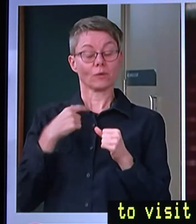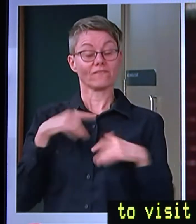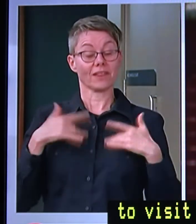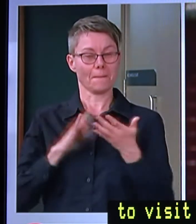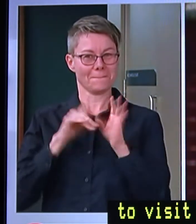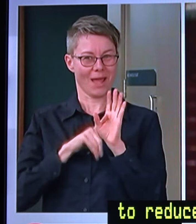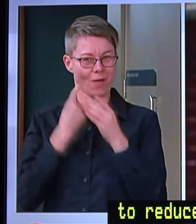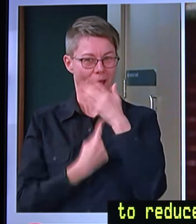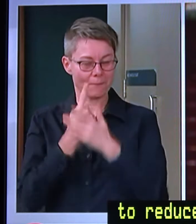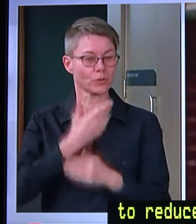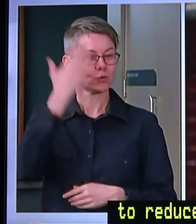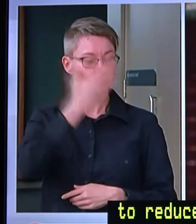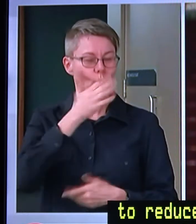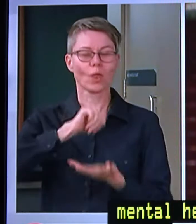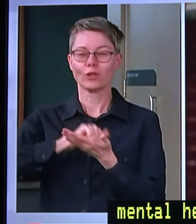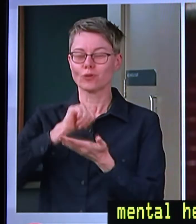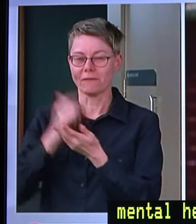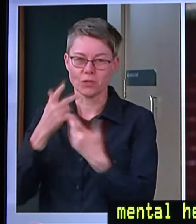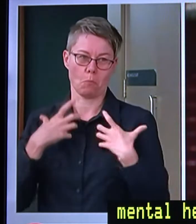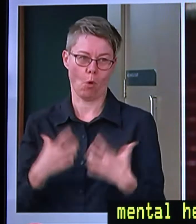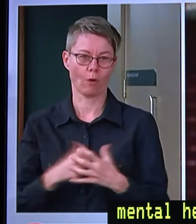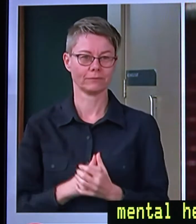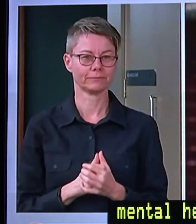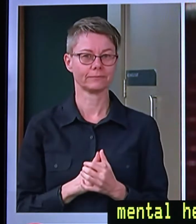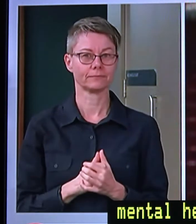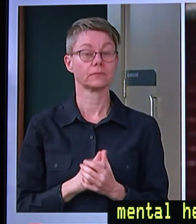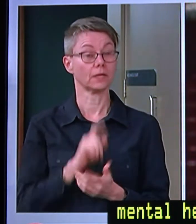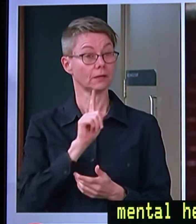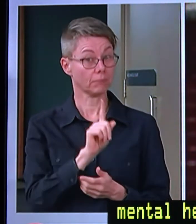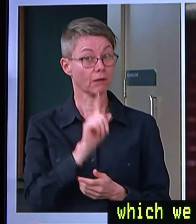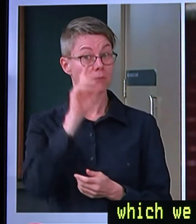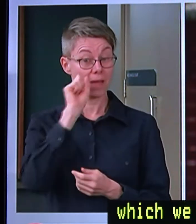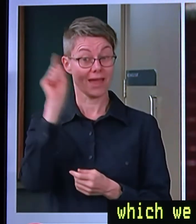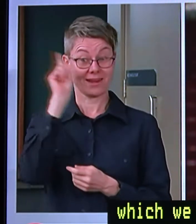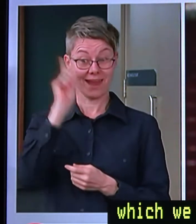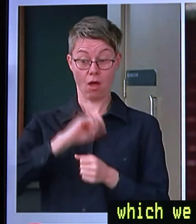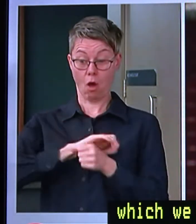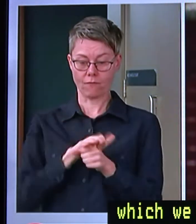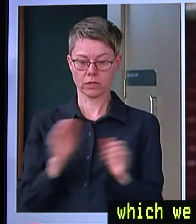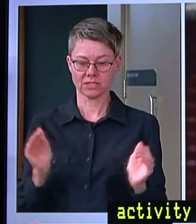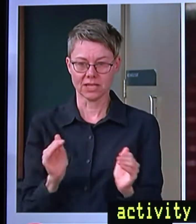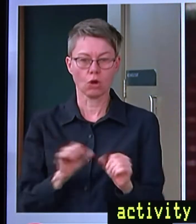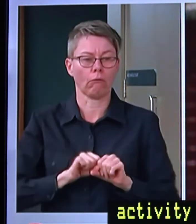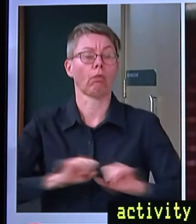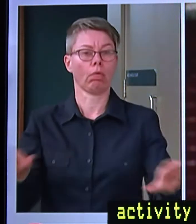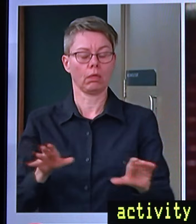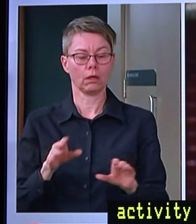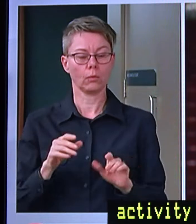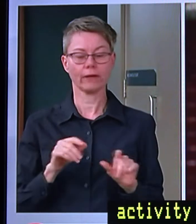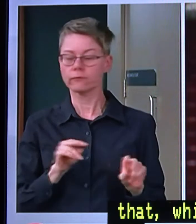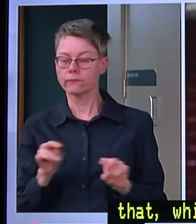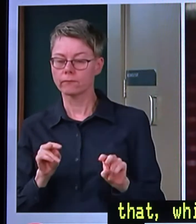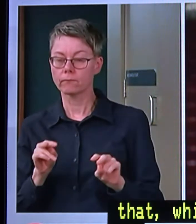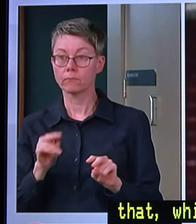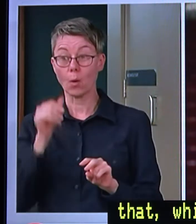increased activity during May. But having said that, whilst we are keeping control of the spread and reducing the spread,